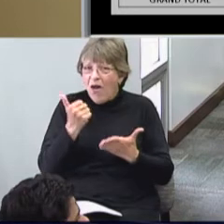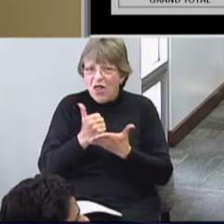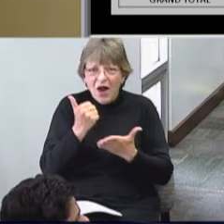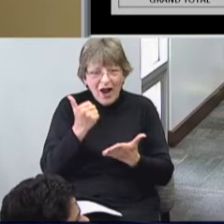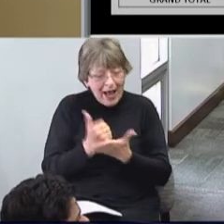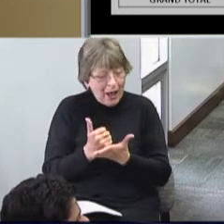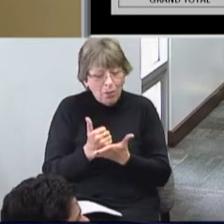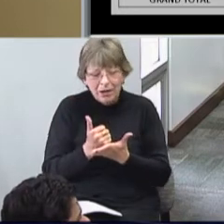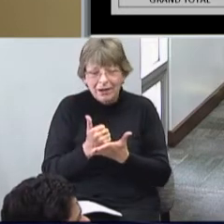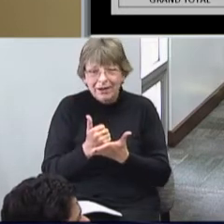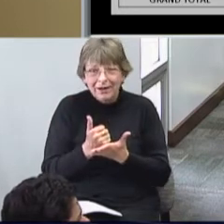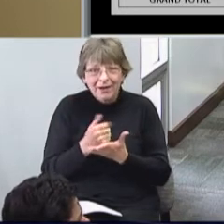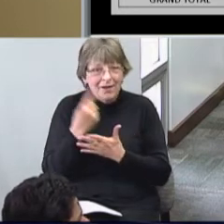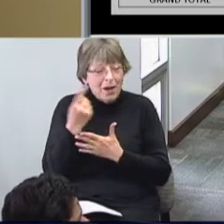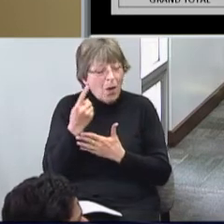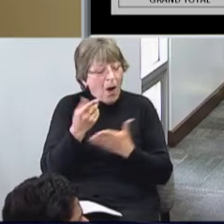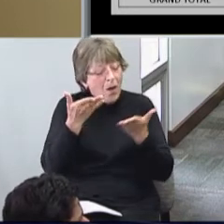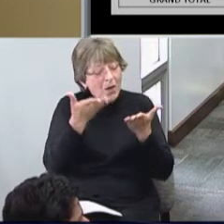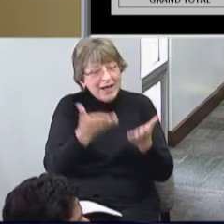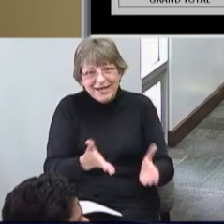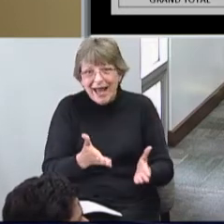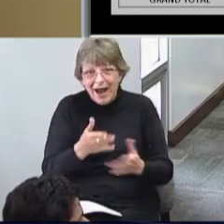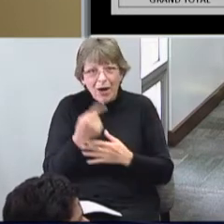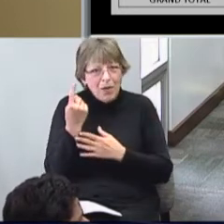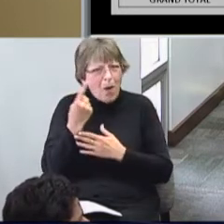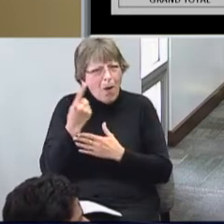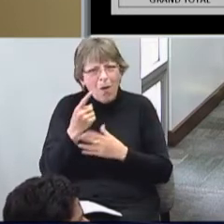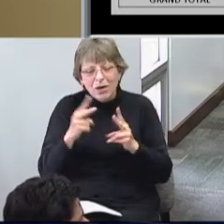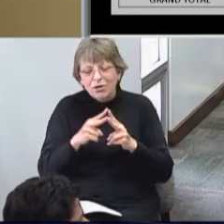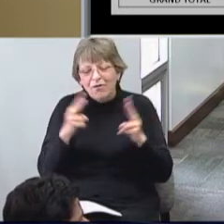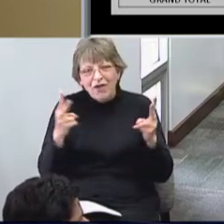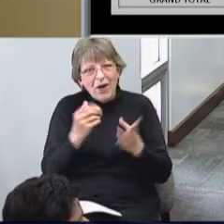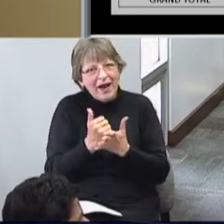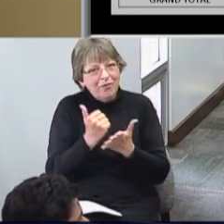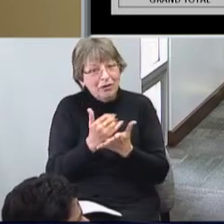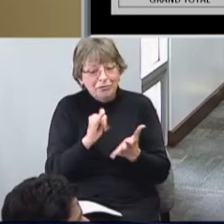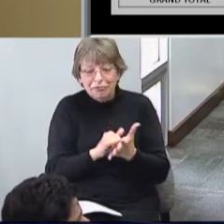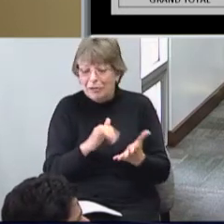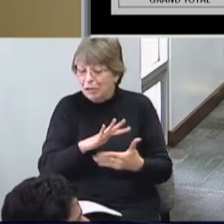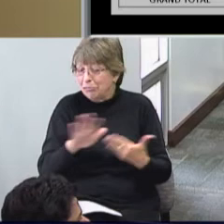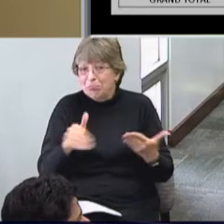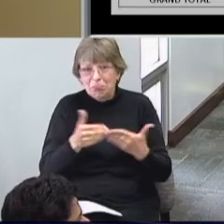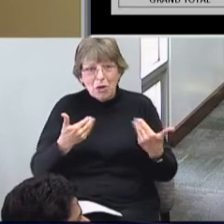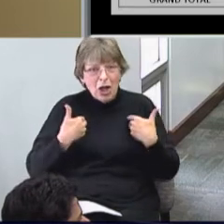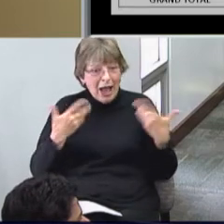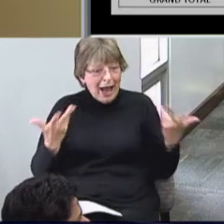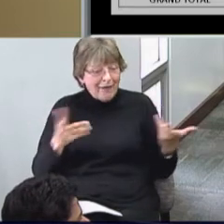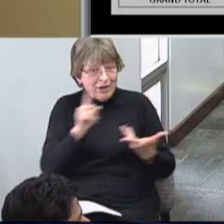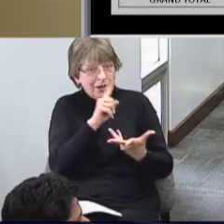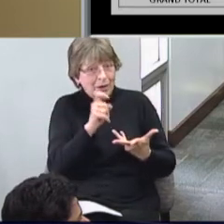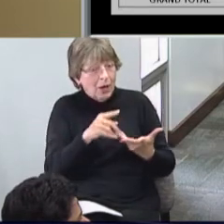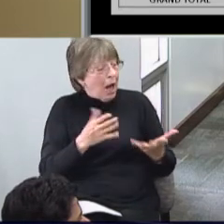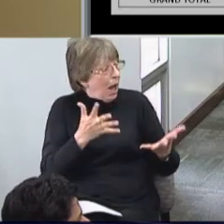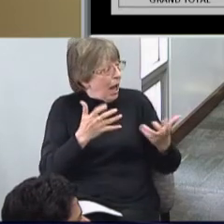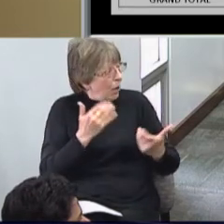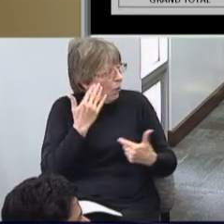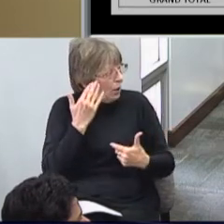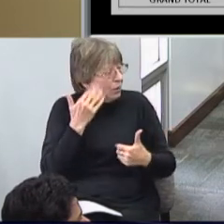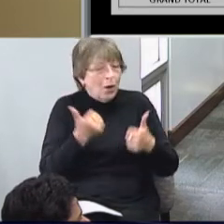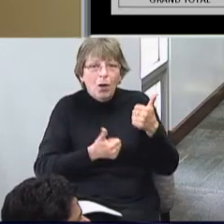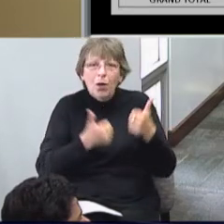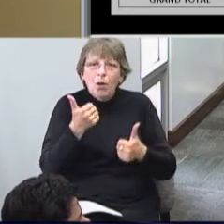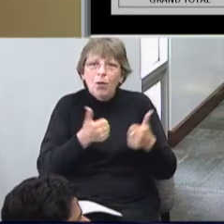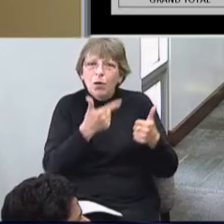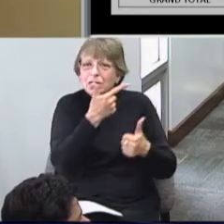help the citizens. So just wanted to thank them. That's all I had. If you have any questions. Or I want to know which of those pieces of equipment